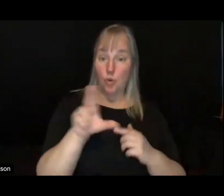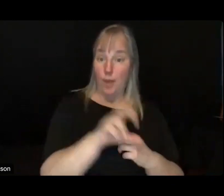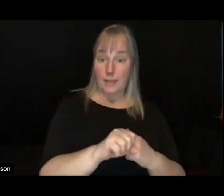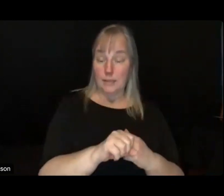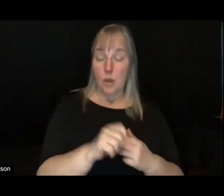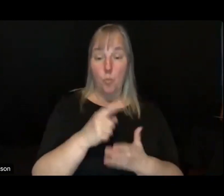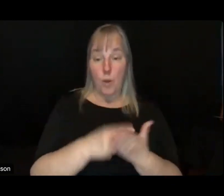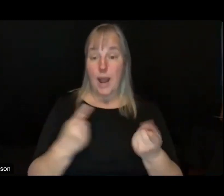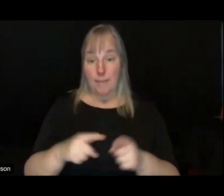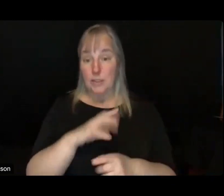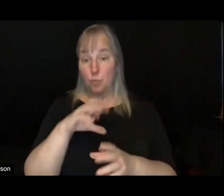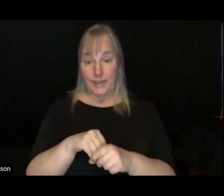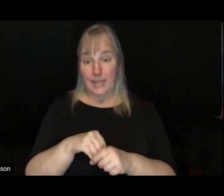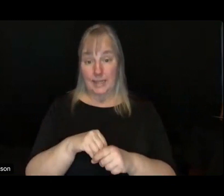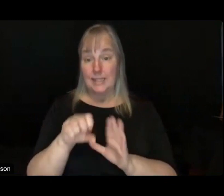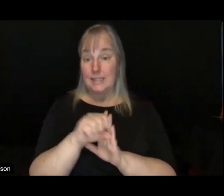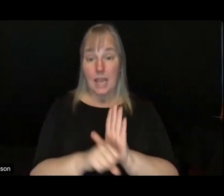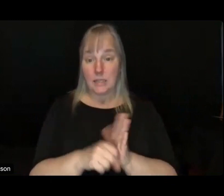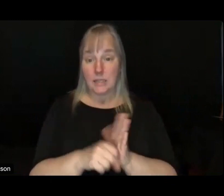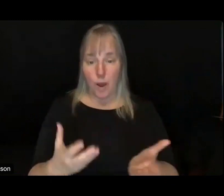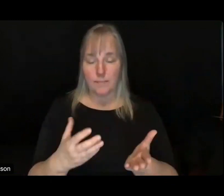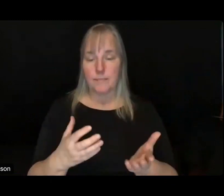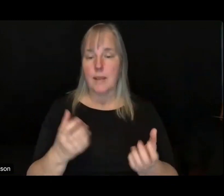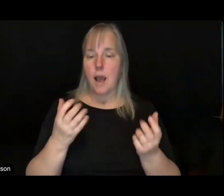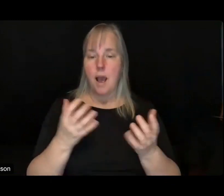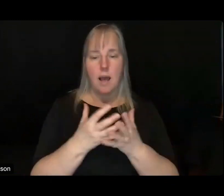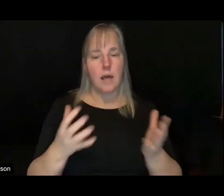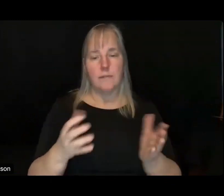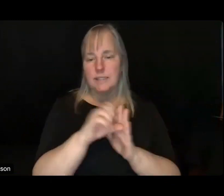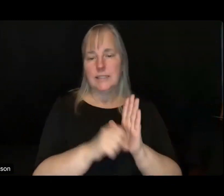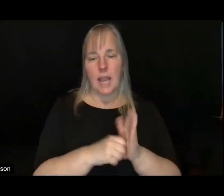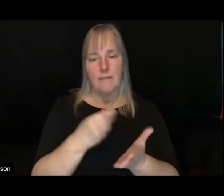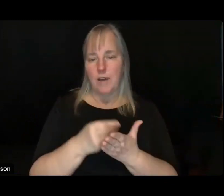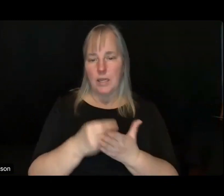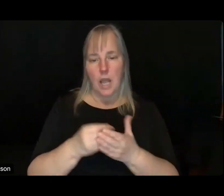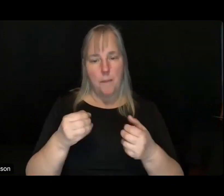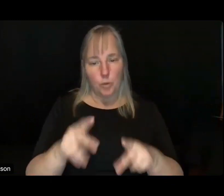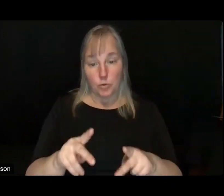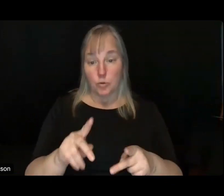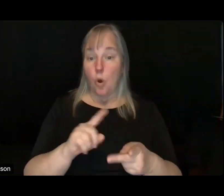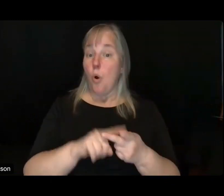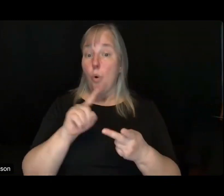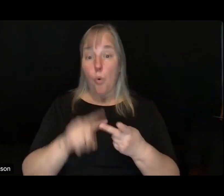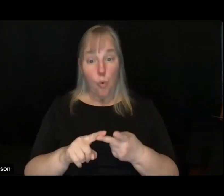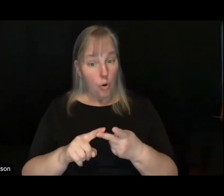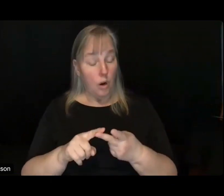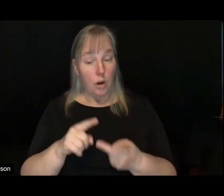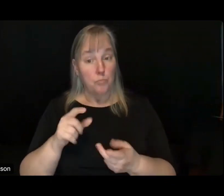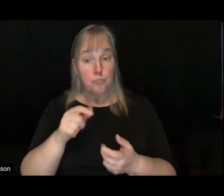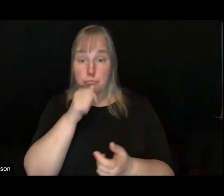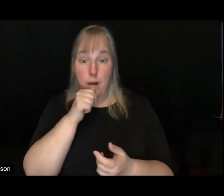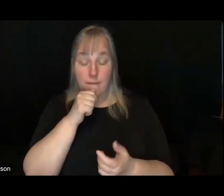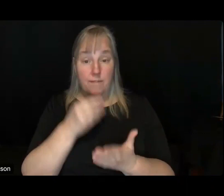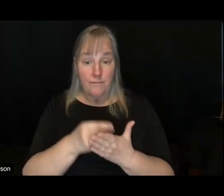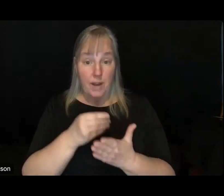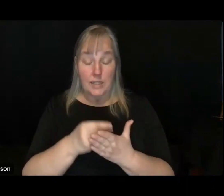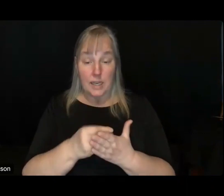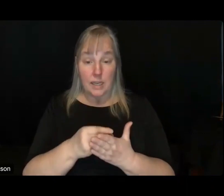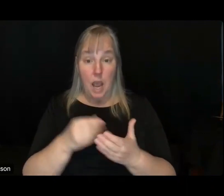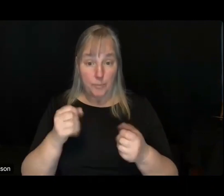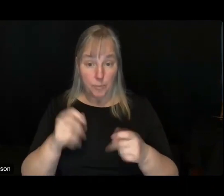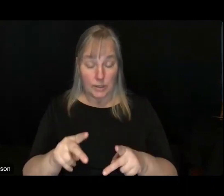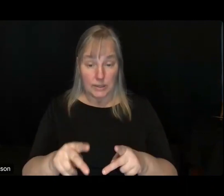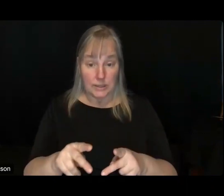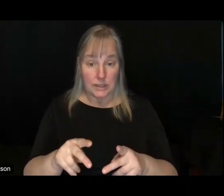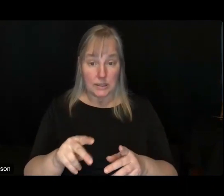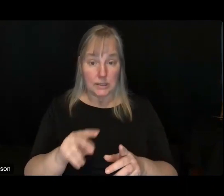state, is a lot of state funding opportunities and or private funding opportunities hop, skip, and jump over Howard